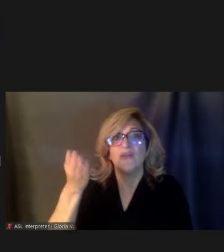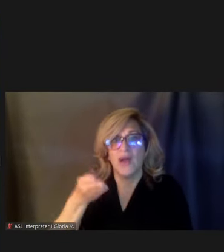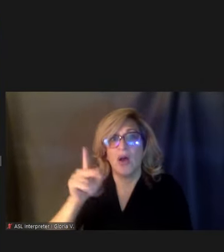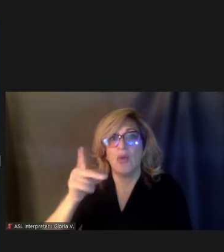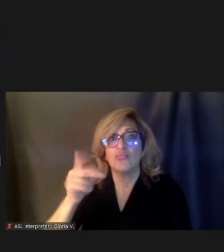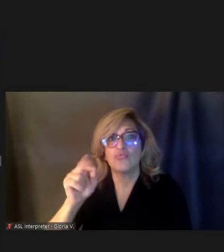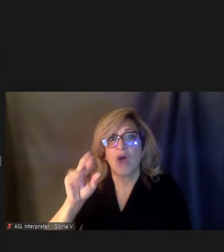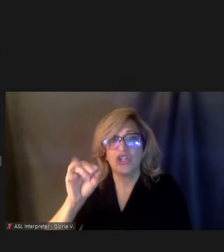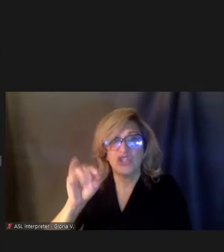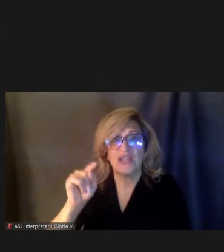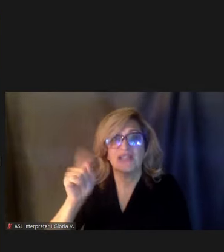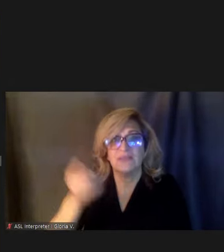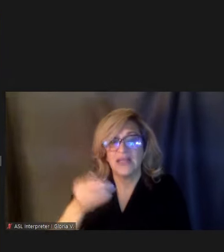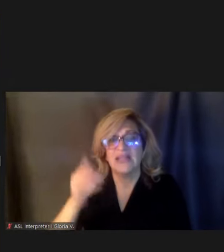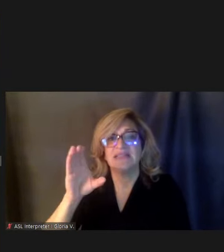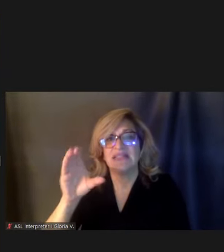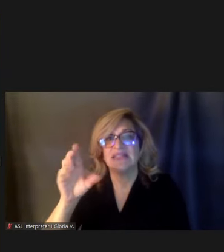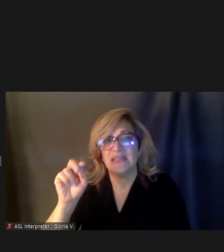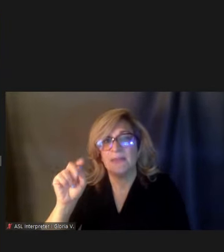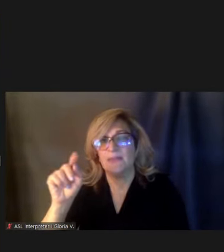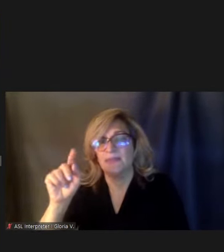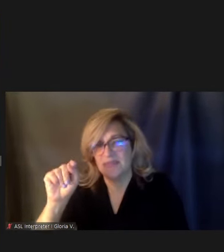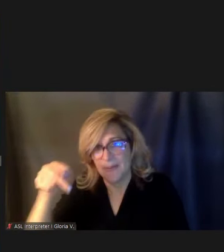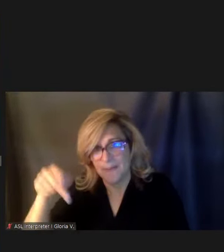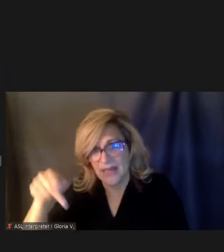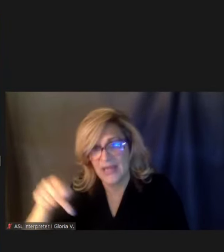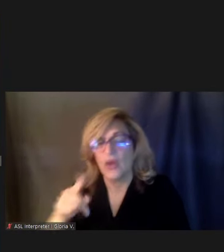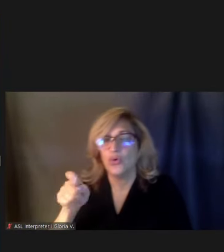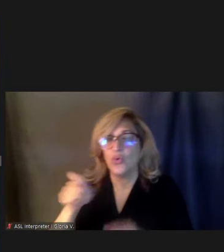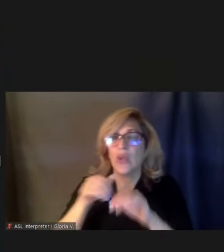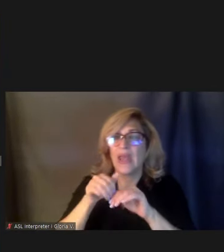new.mta.info/project/CBDTP. You may also email comments to